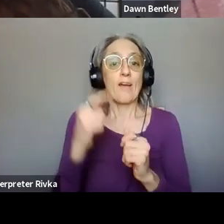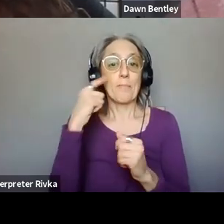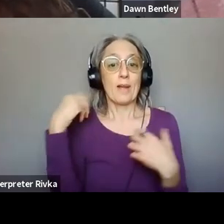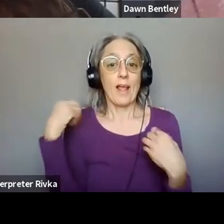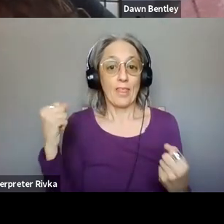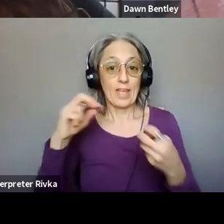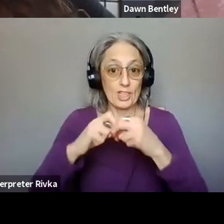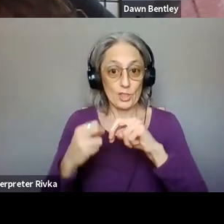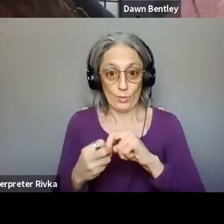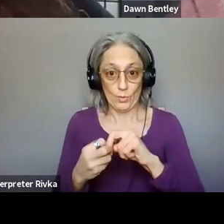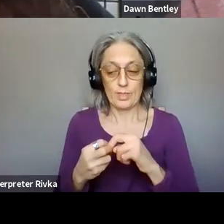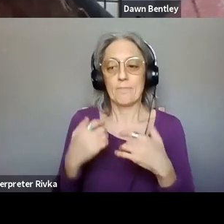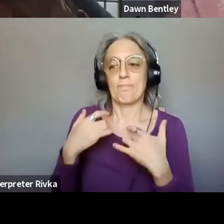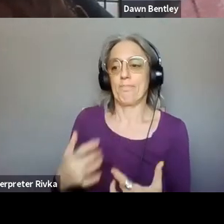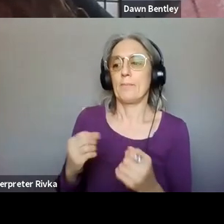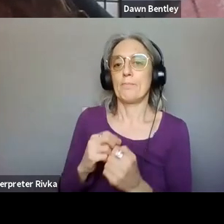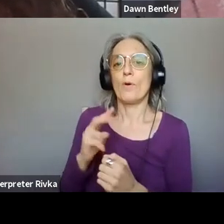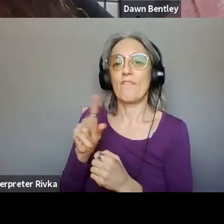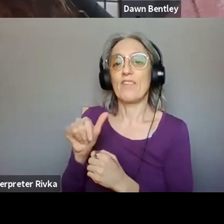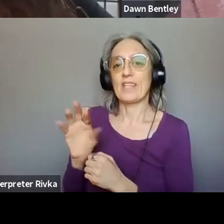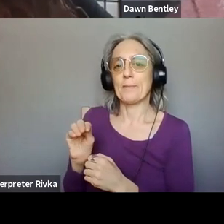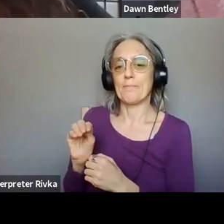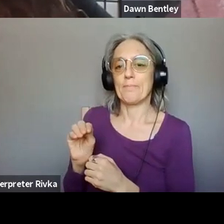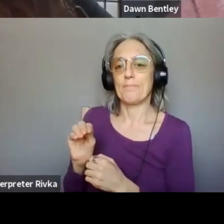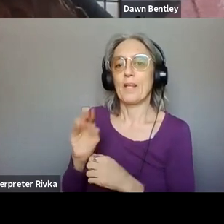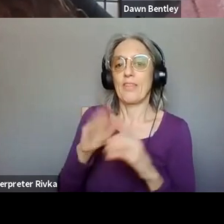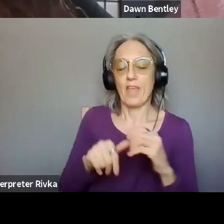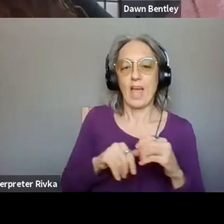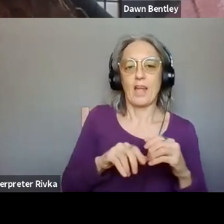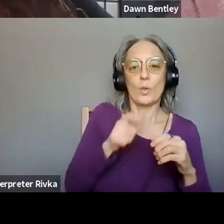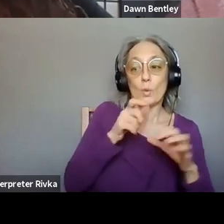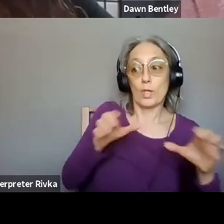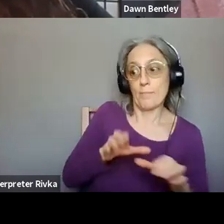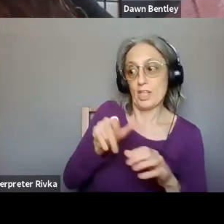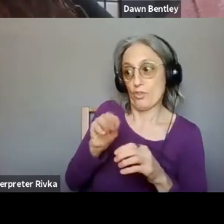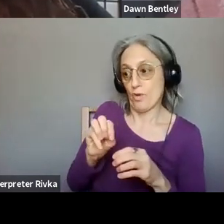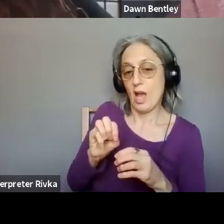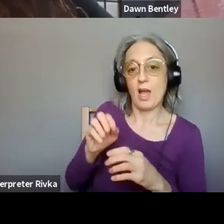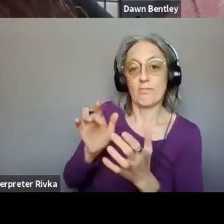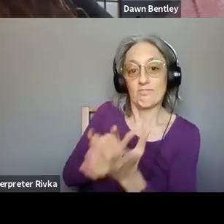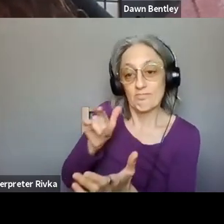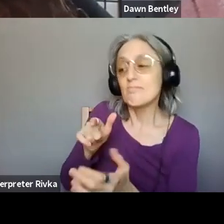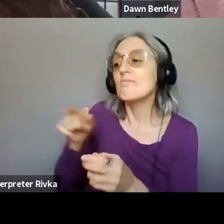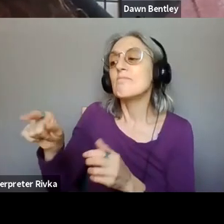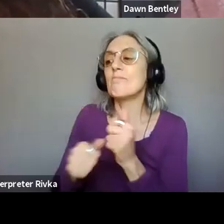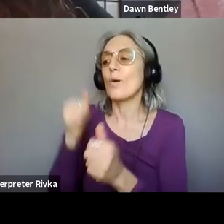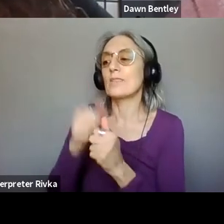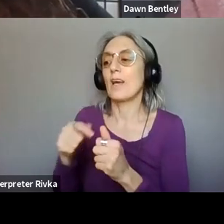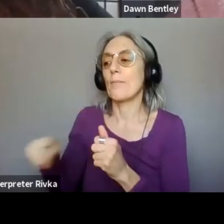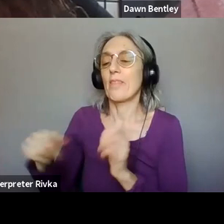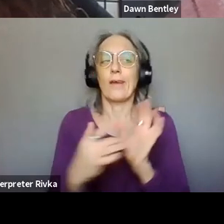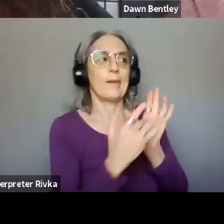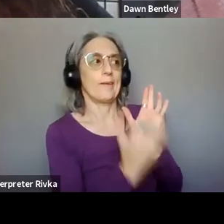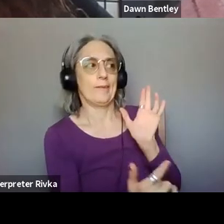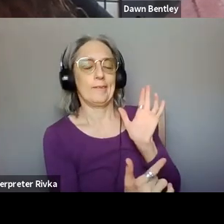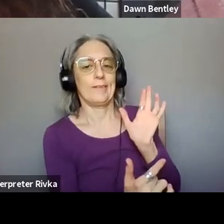much more likely to be a victim than to be a perpetrator. Much more likely. They're almost always a victim, not the perpetrator. But